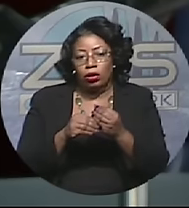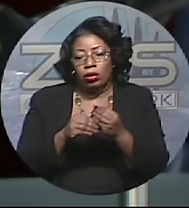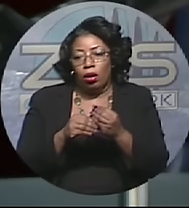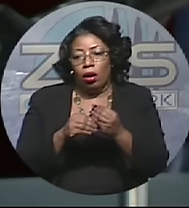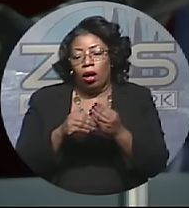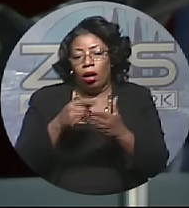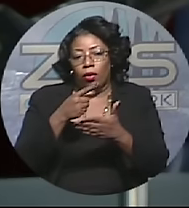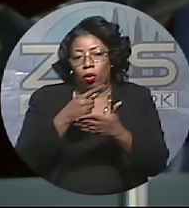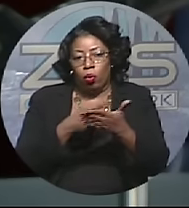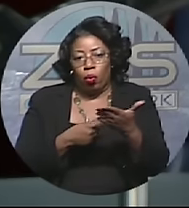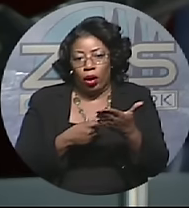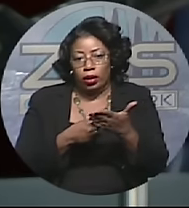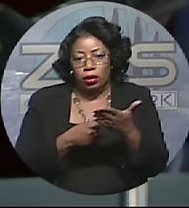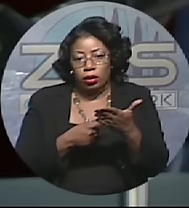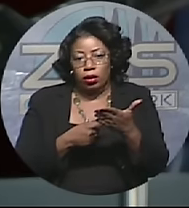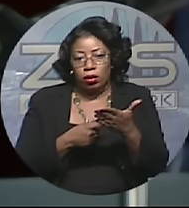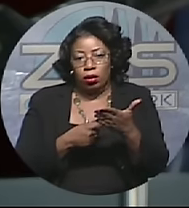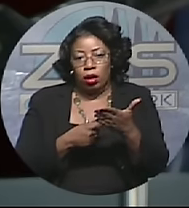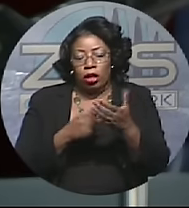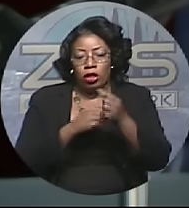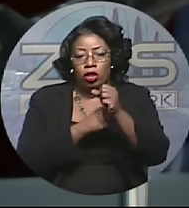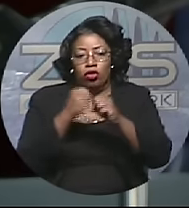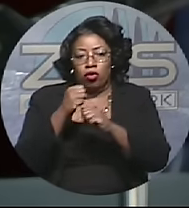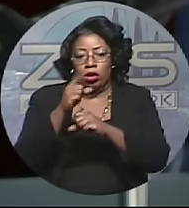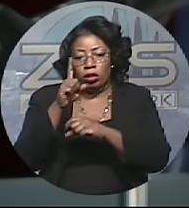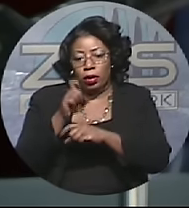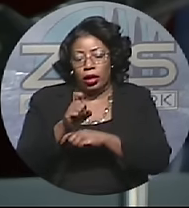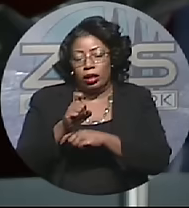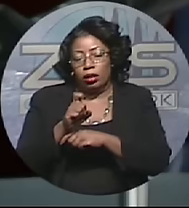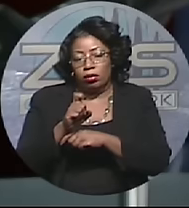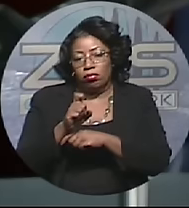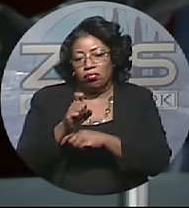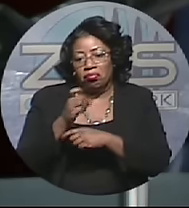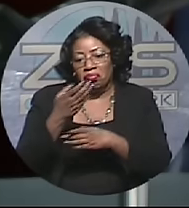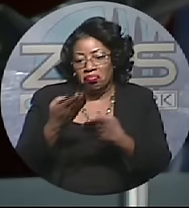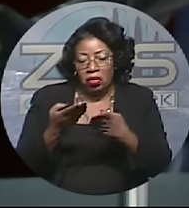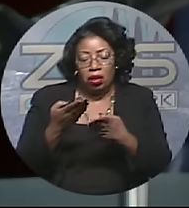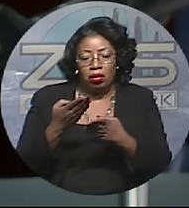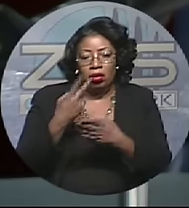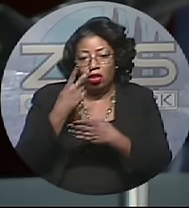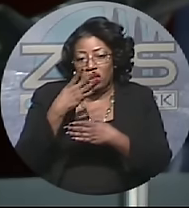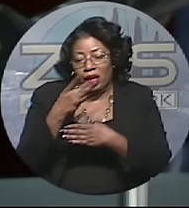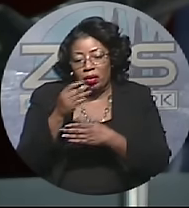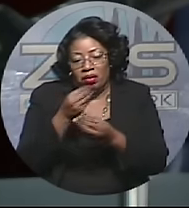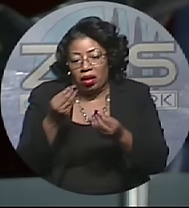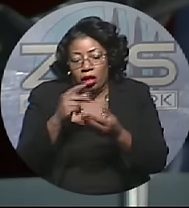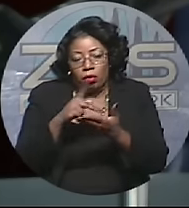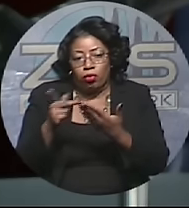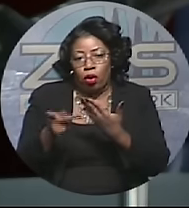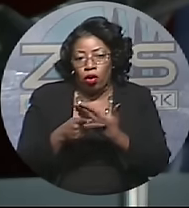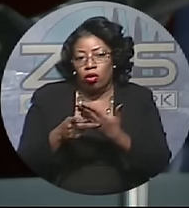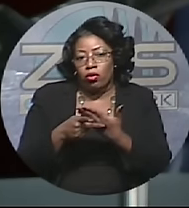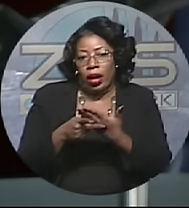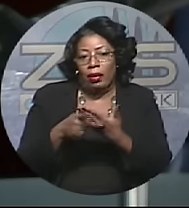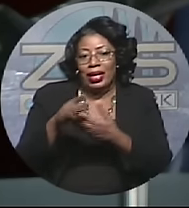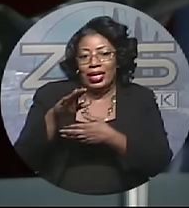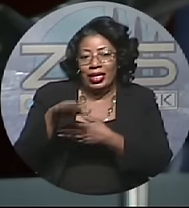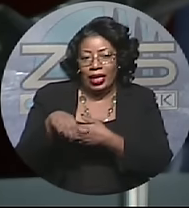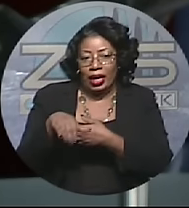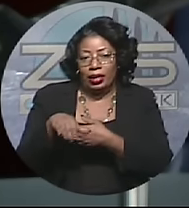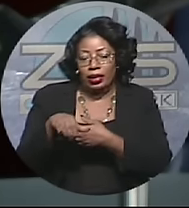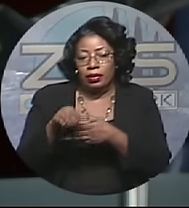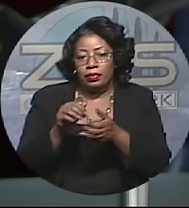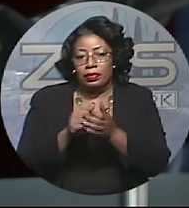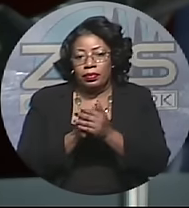the structure of that might look like. We don't have any such program that is in place right now.